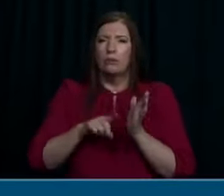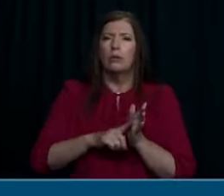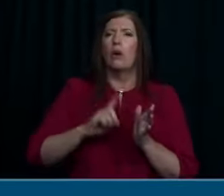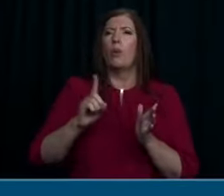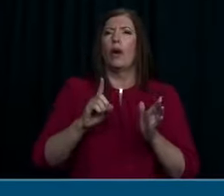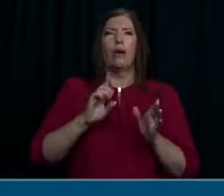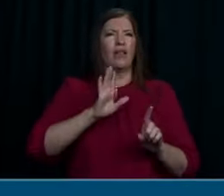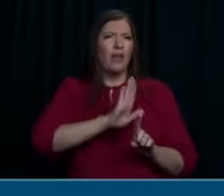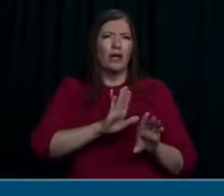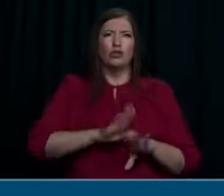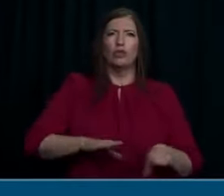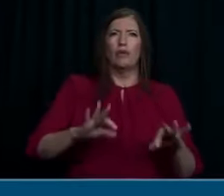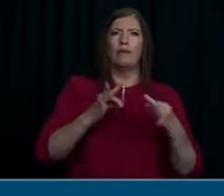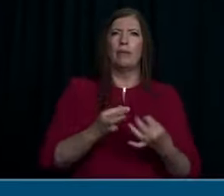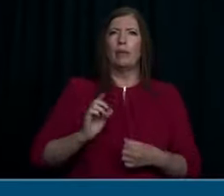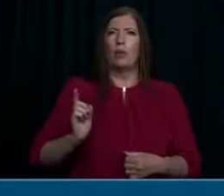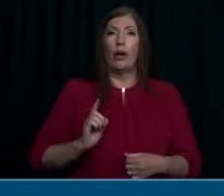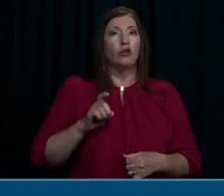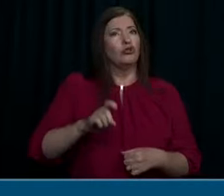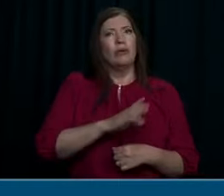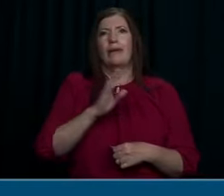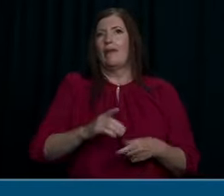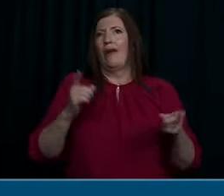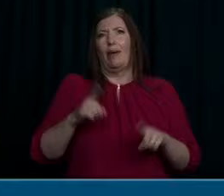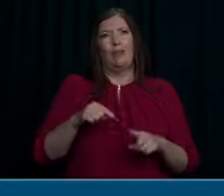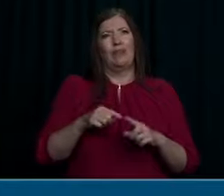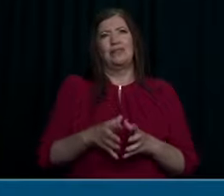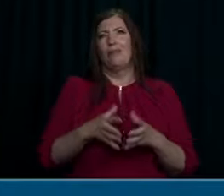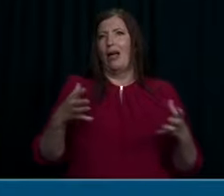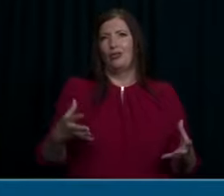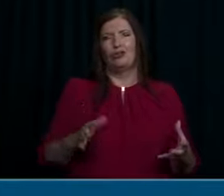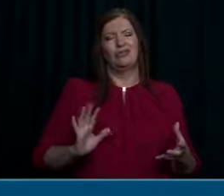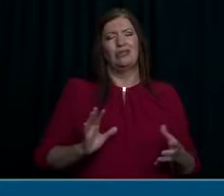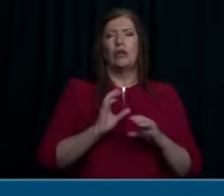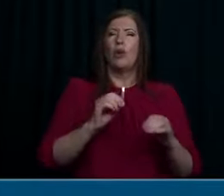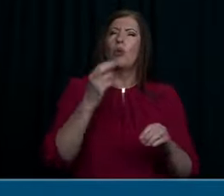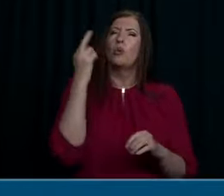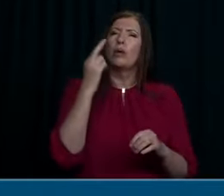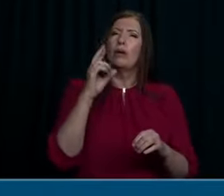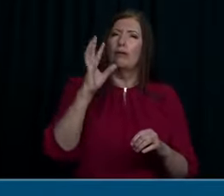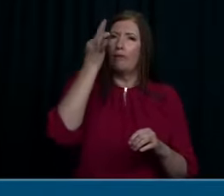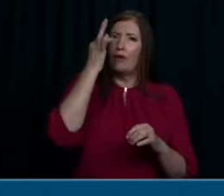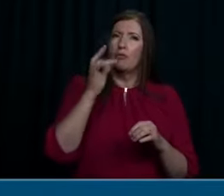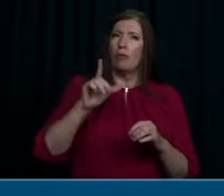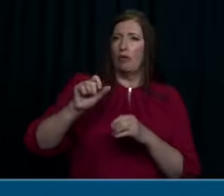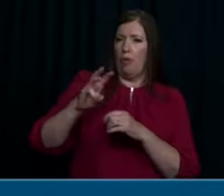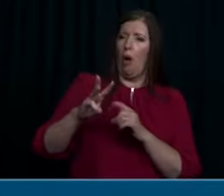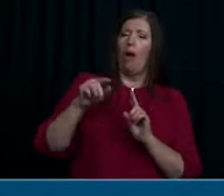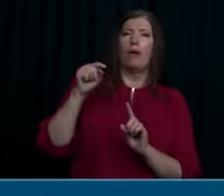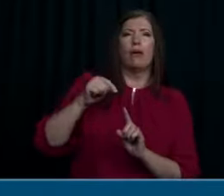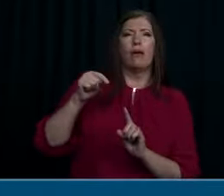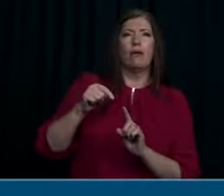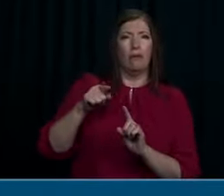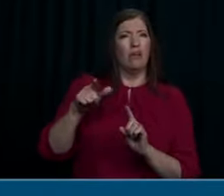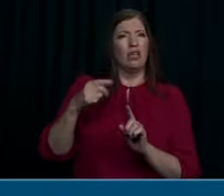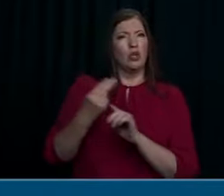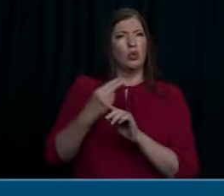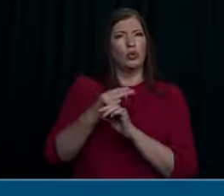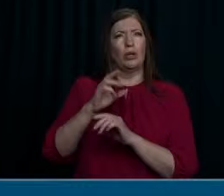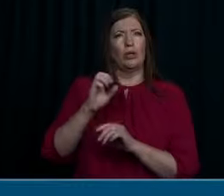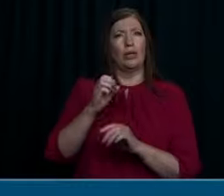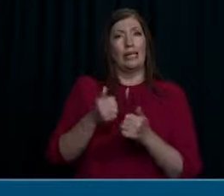family is. It should have never gotten this far. There is no reason why federal law was circumvented by an executive order to